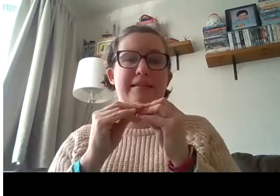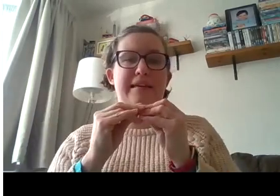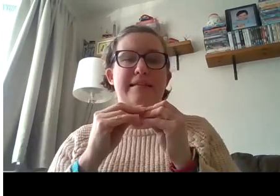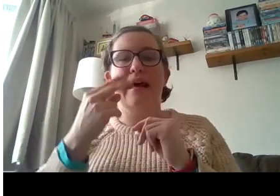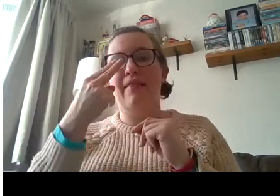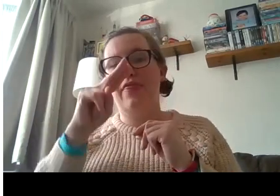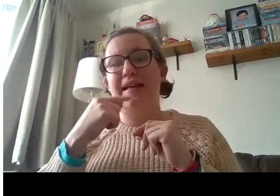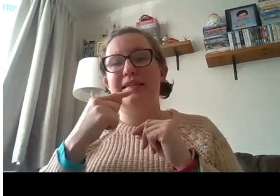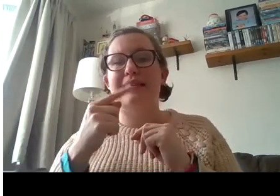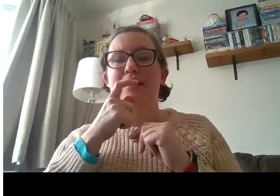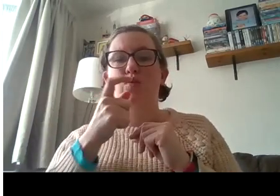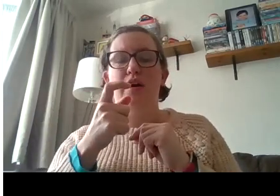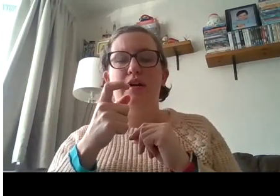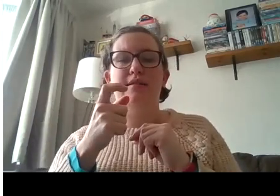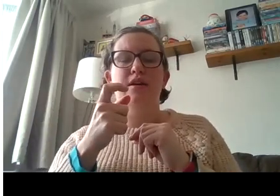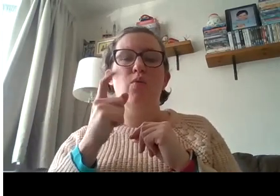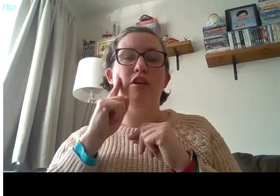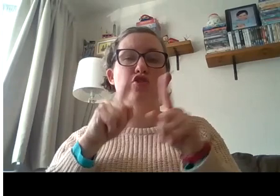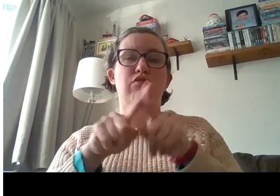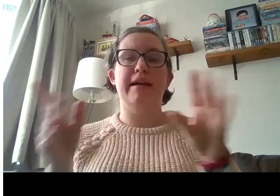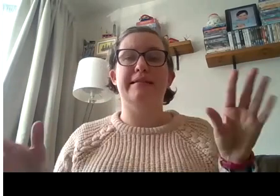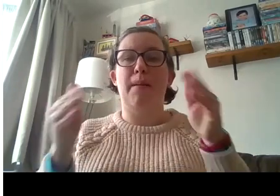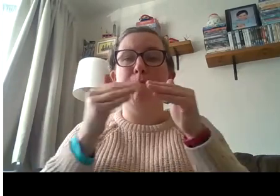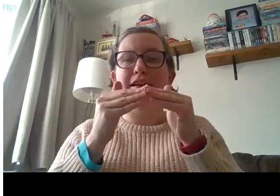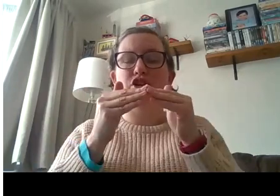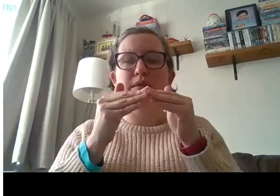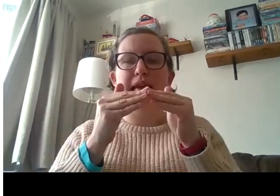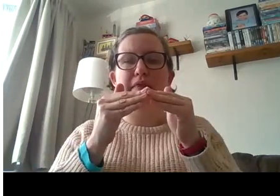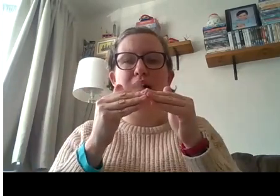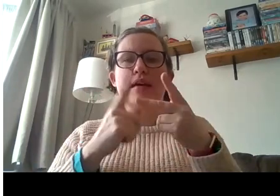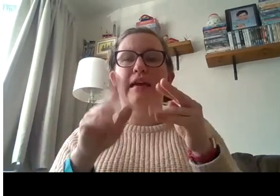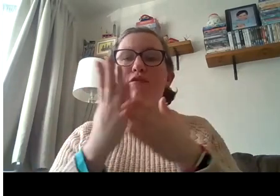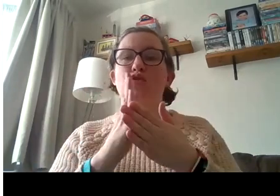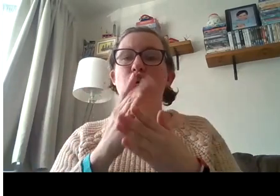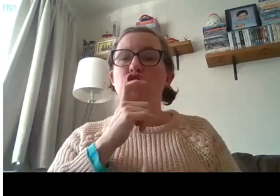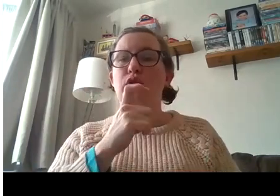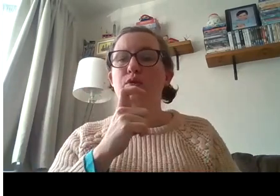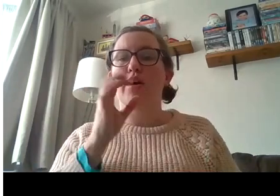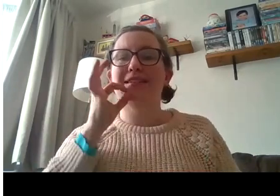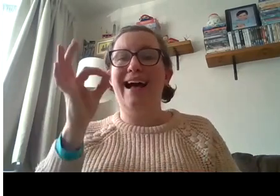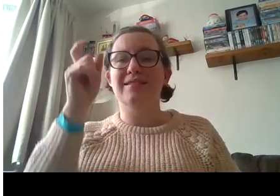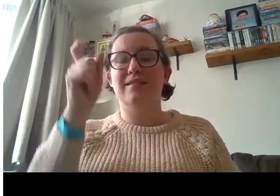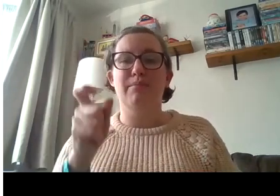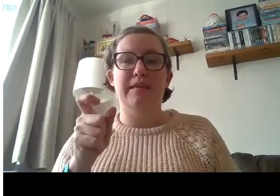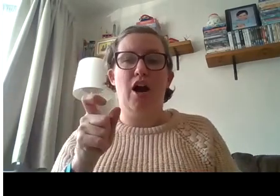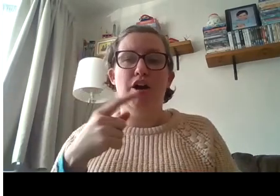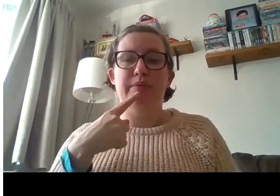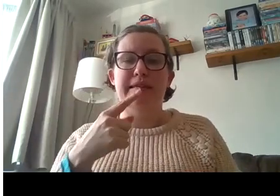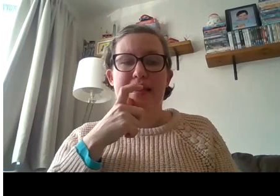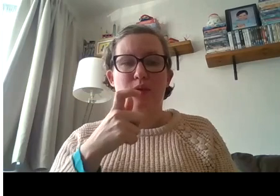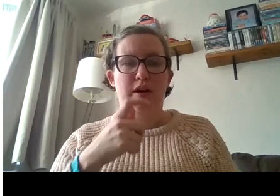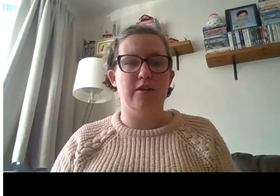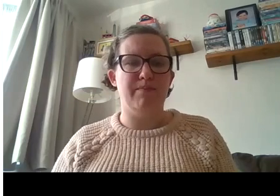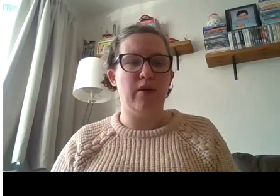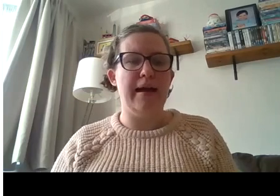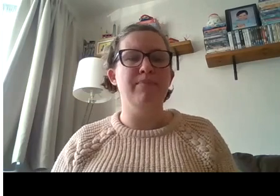of the letters and then say the words when you're trying to match them together. If you're not sure of the word, ask somebody at home to